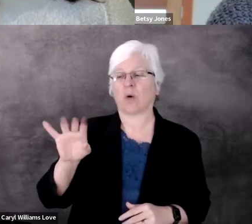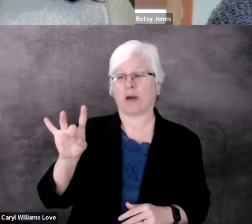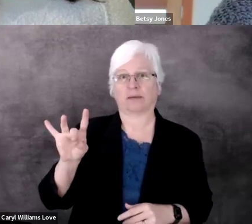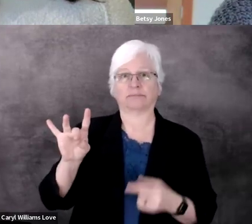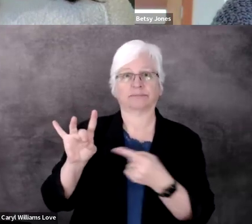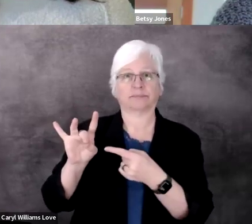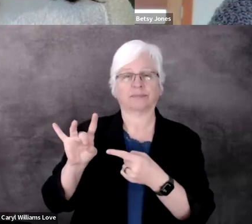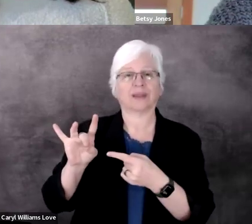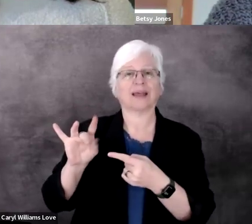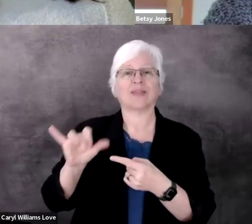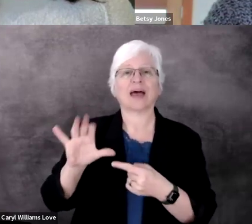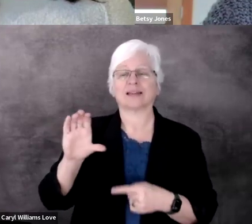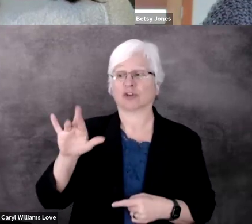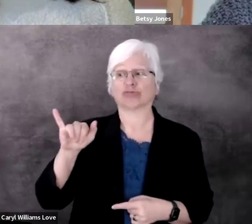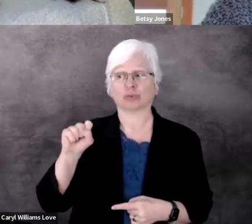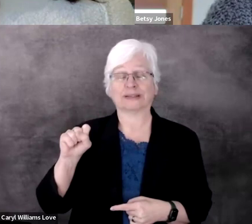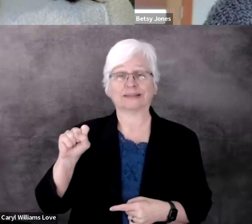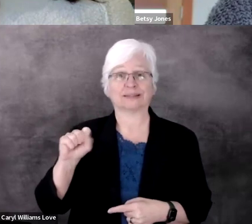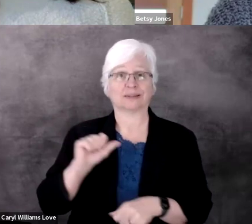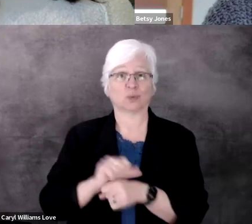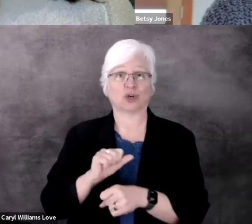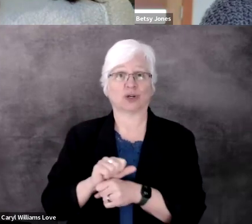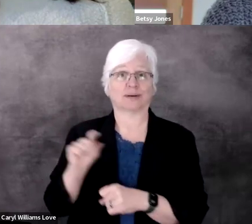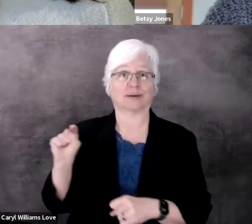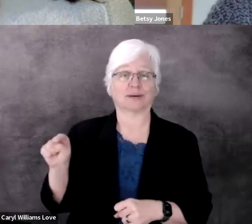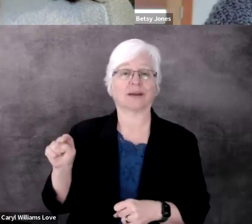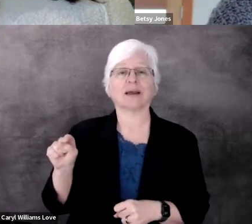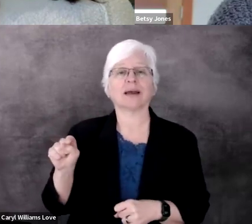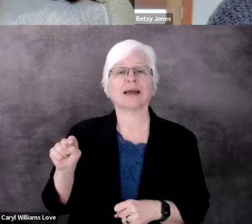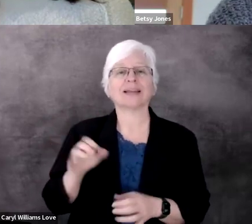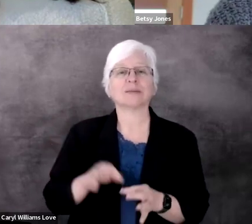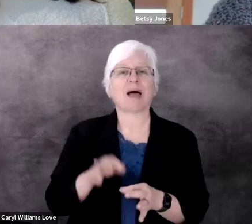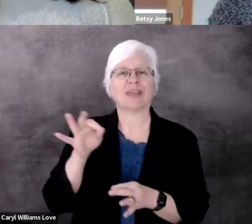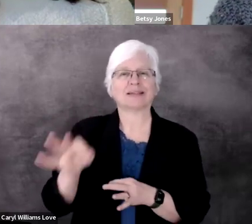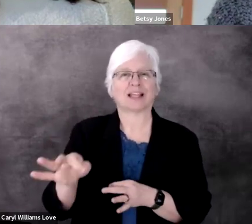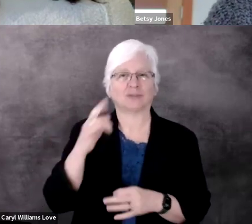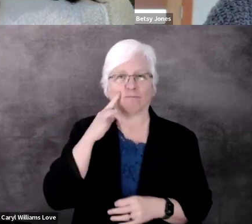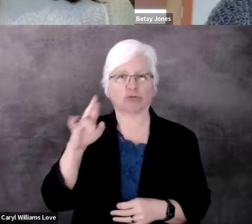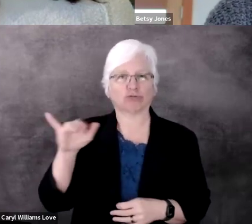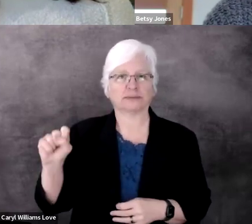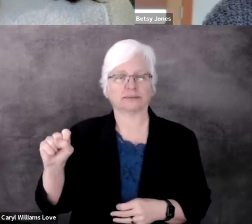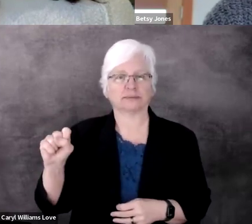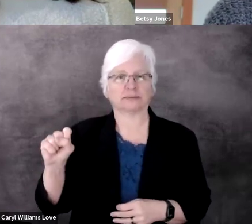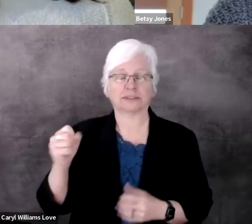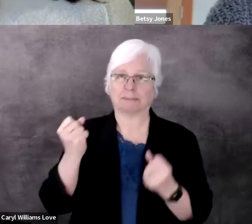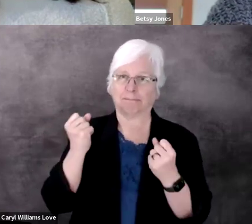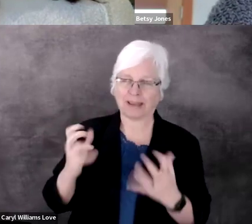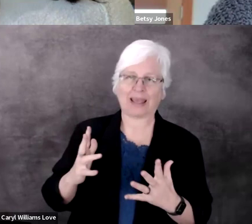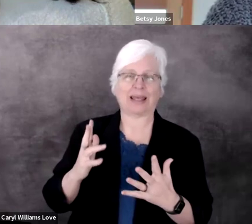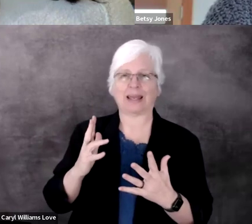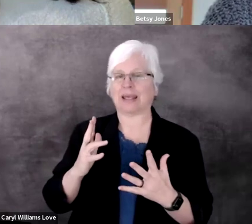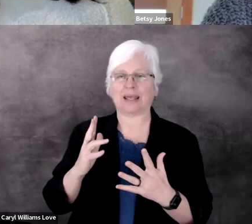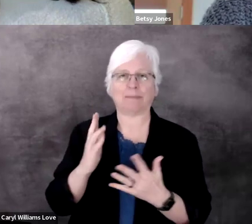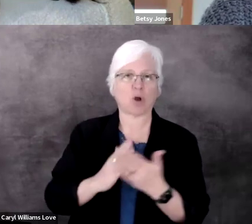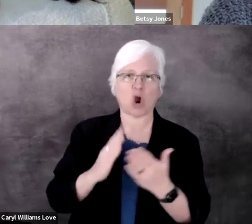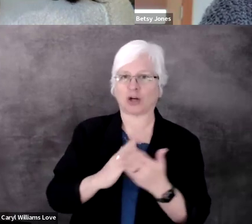to our CRIS work. And it has to do with the CRIS extension. So there are lots of moving parts still,